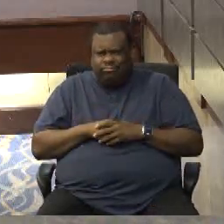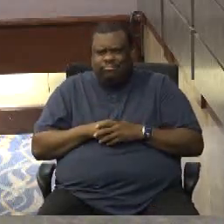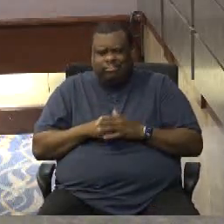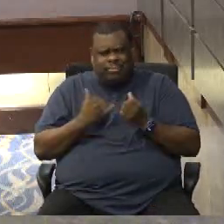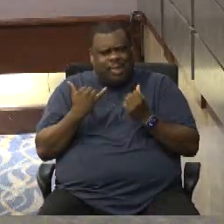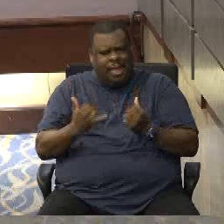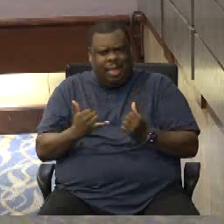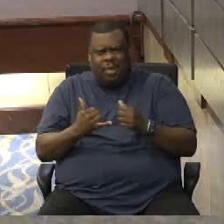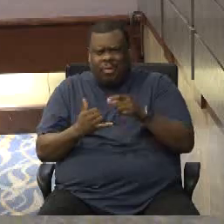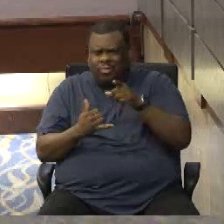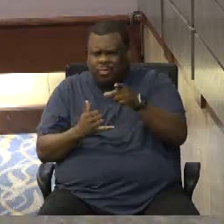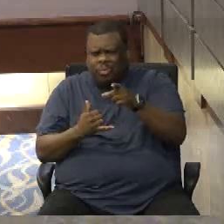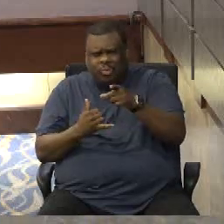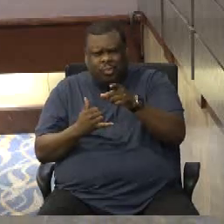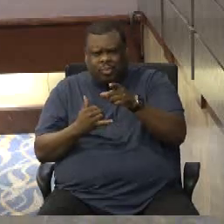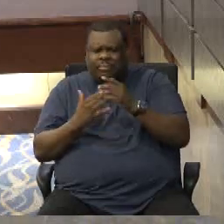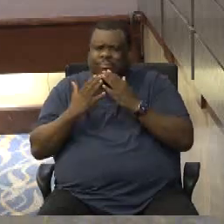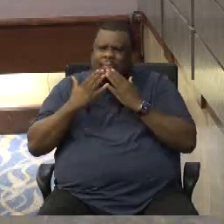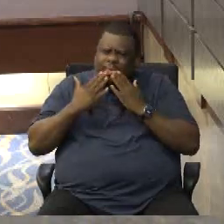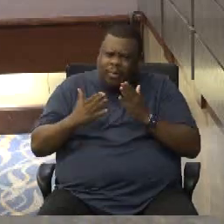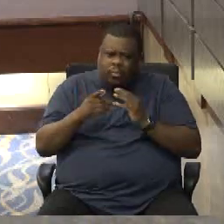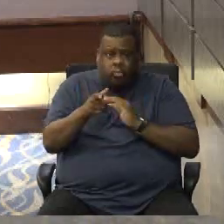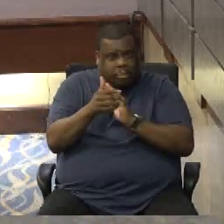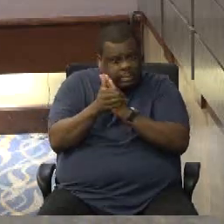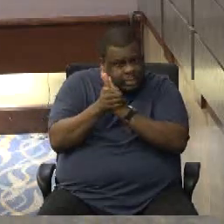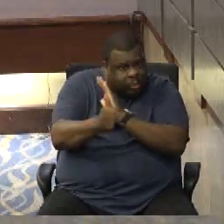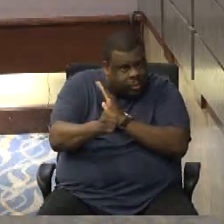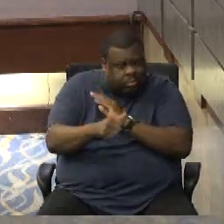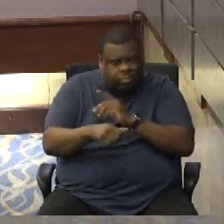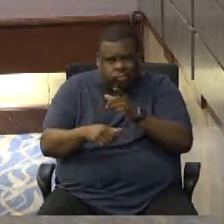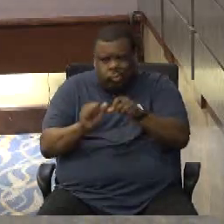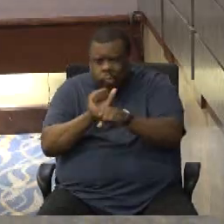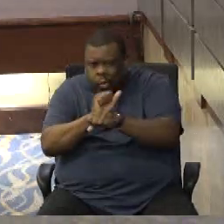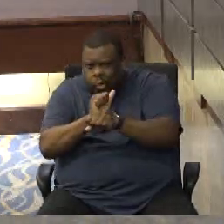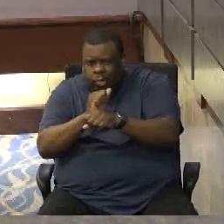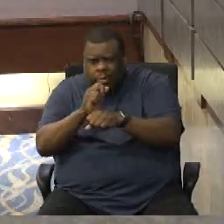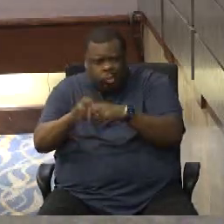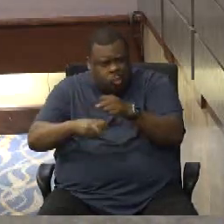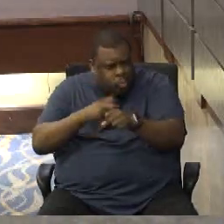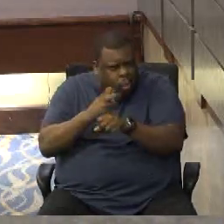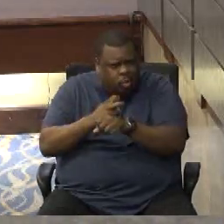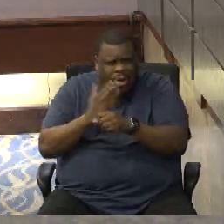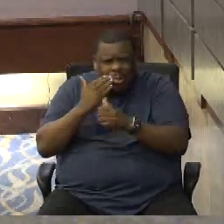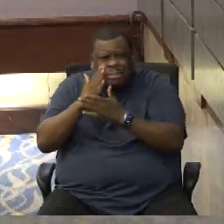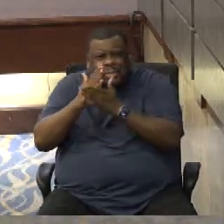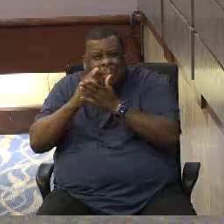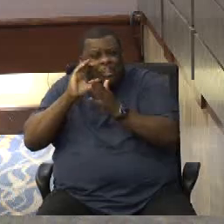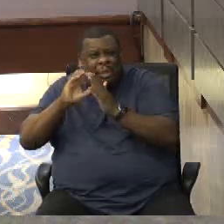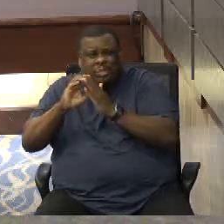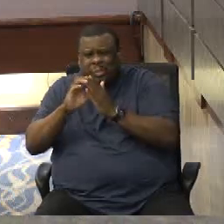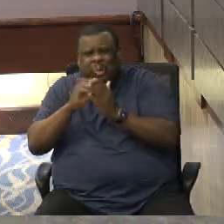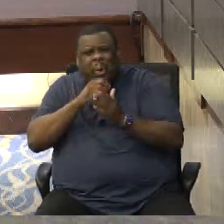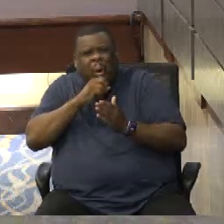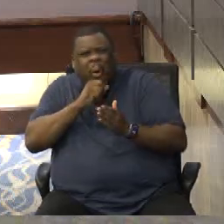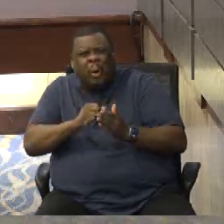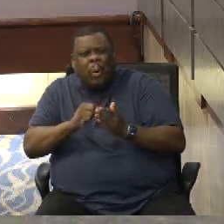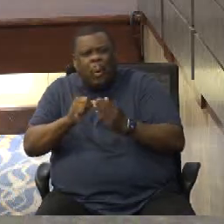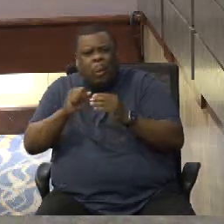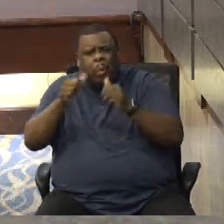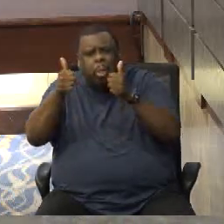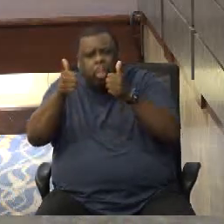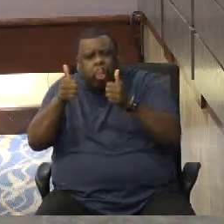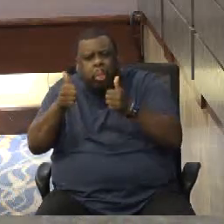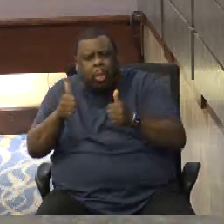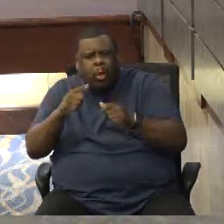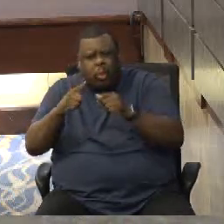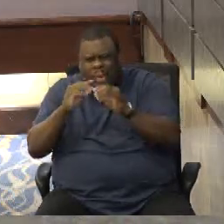moment. And I'm grateful for your skill, because I understand that some of those pictures were hard to restore, but they looked amazing up on the walls.